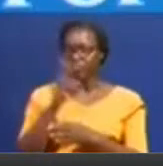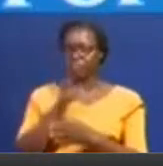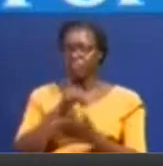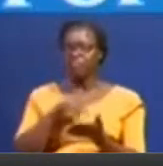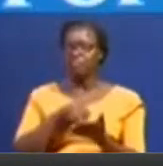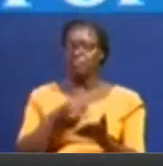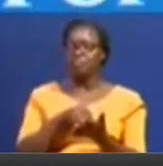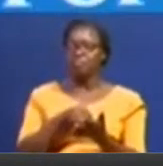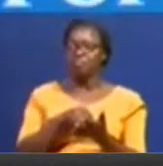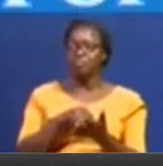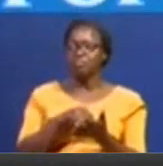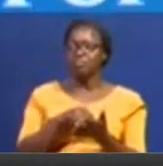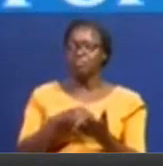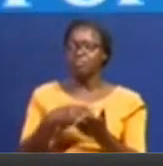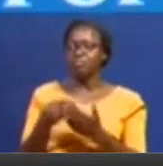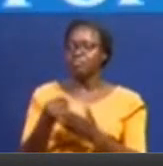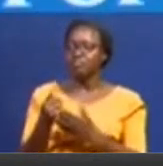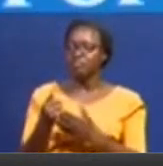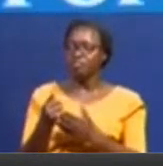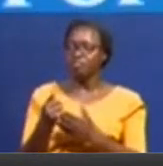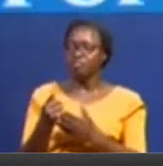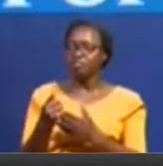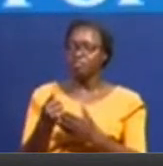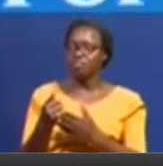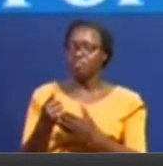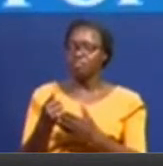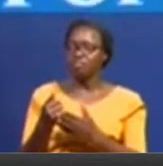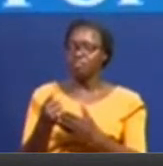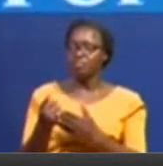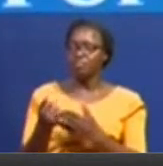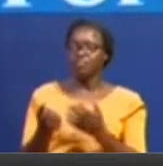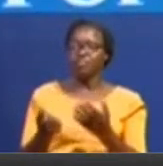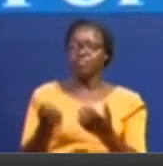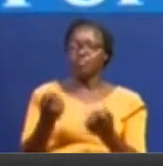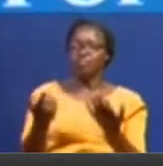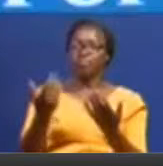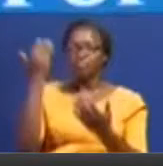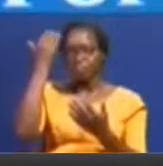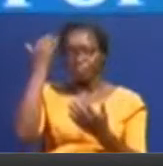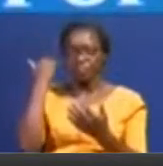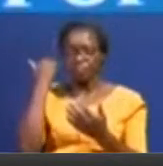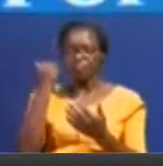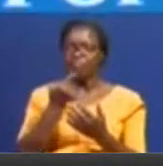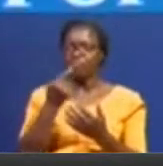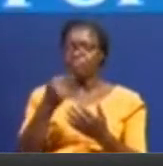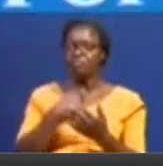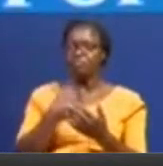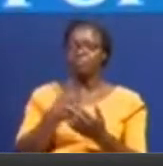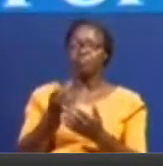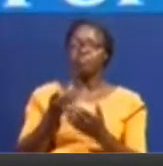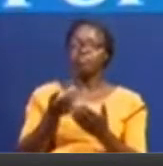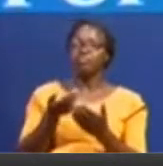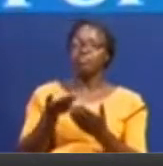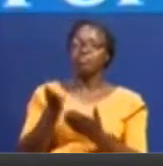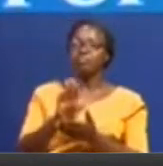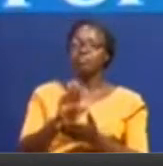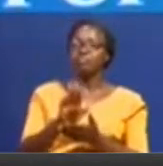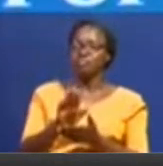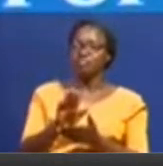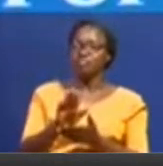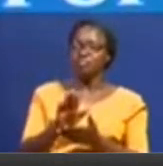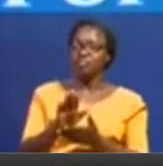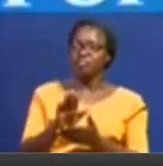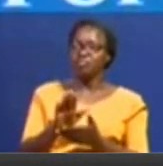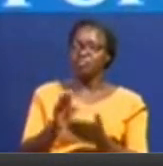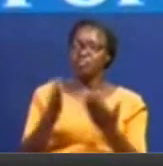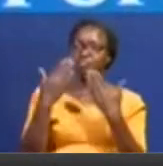So the matter was referred to the justice system. It was ordered that I should refund that money, which I have